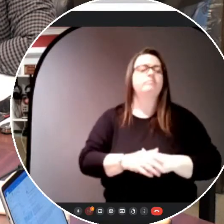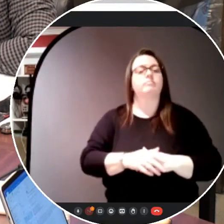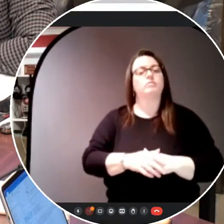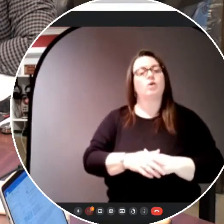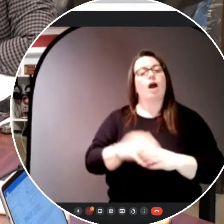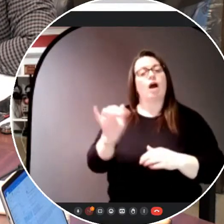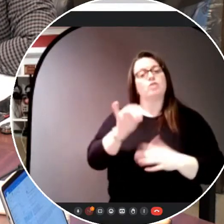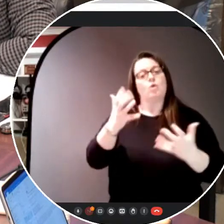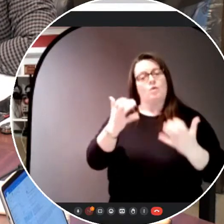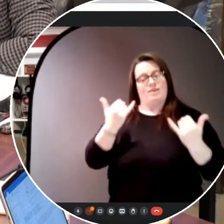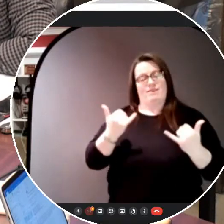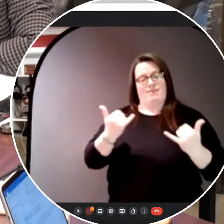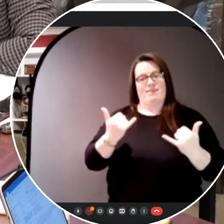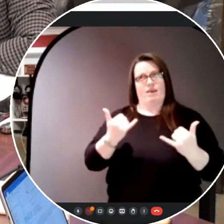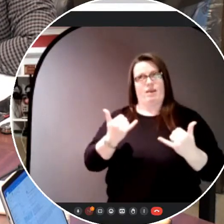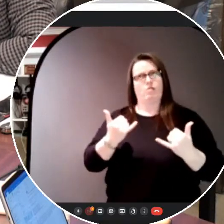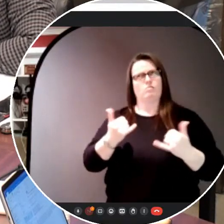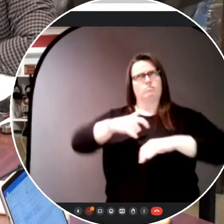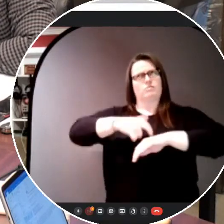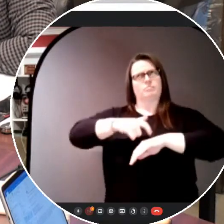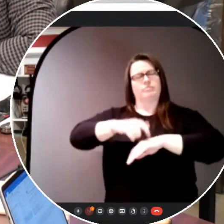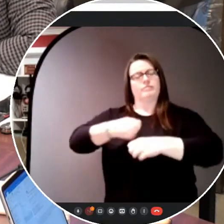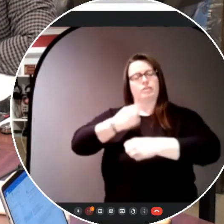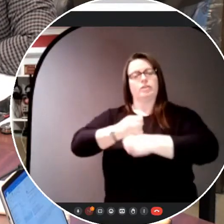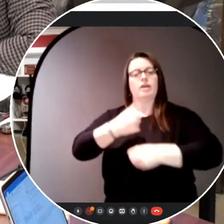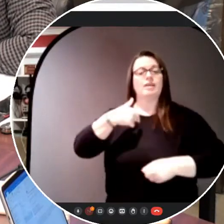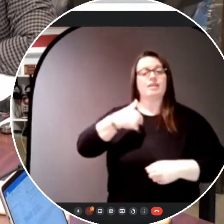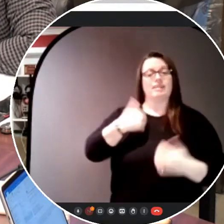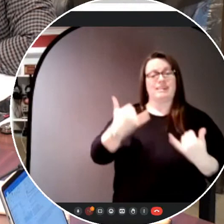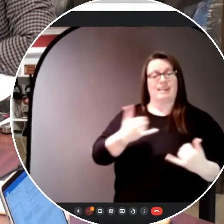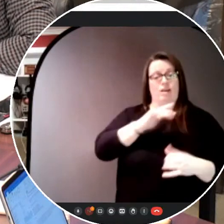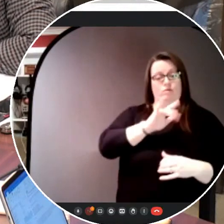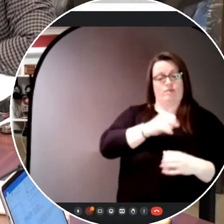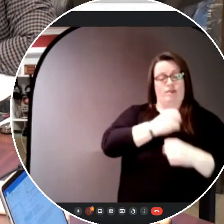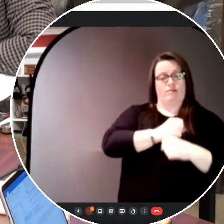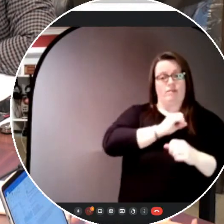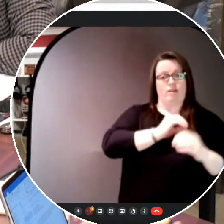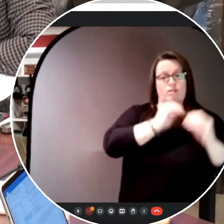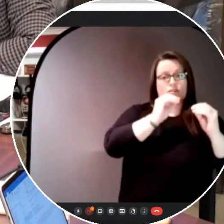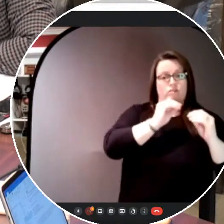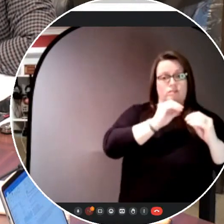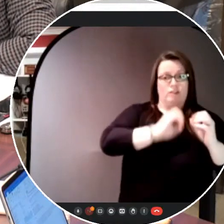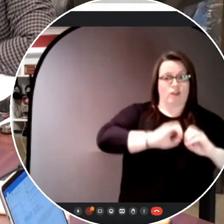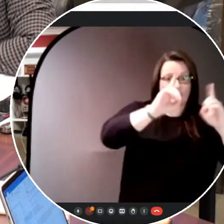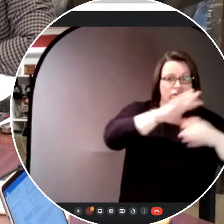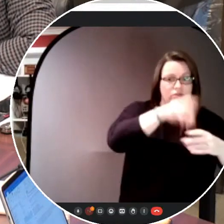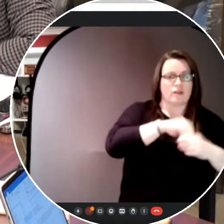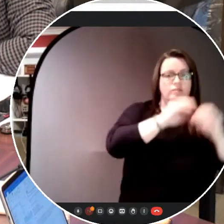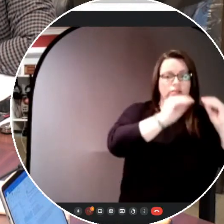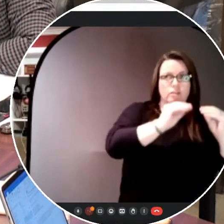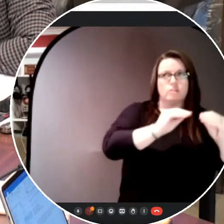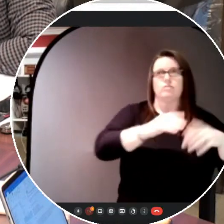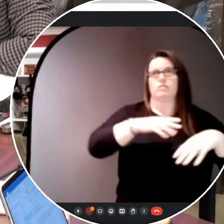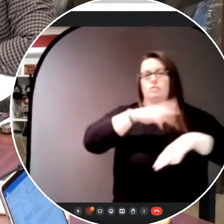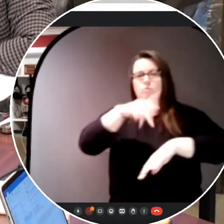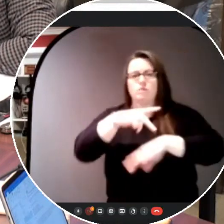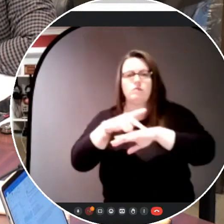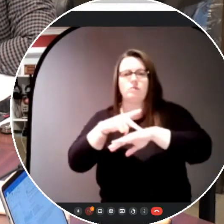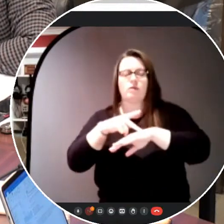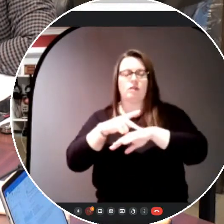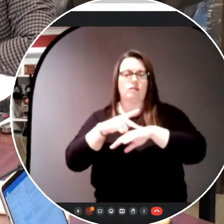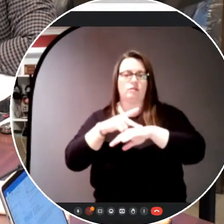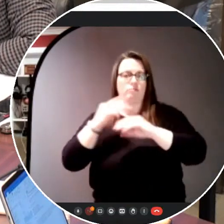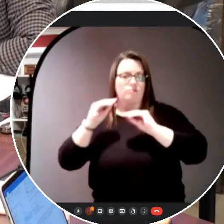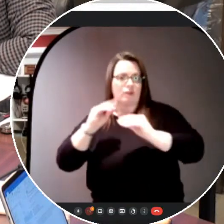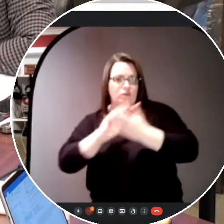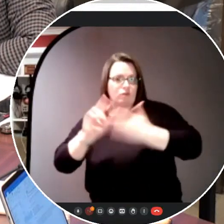is my 25th year in education. I was a teacher in 6 schools and principal in 2 and taught at 2 universities. But this is an exciting time of year. We're